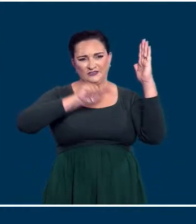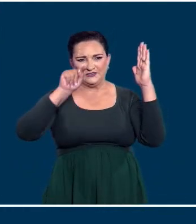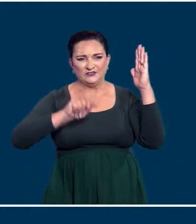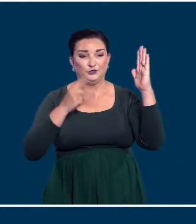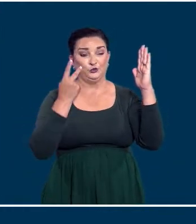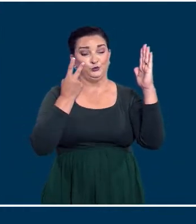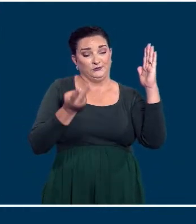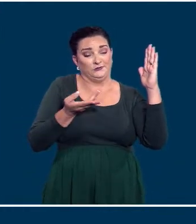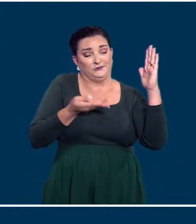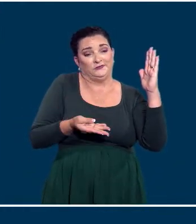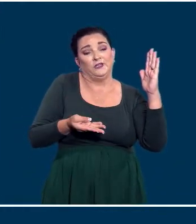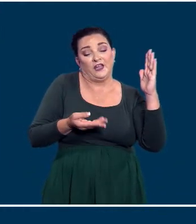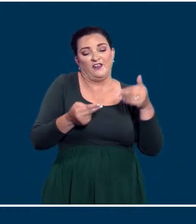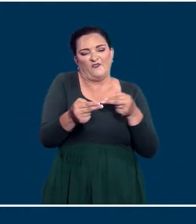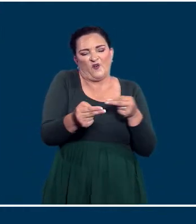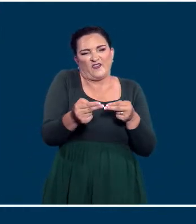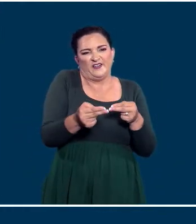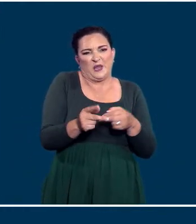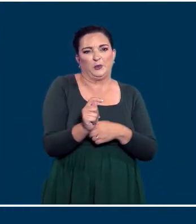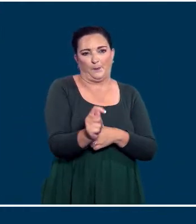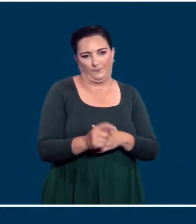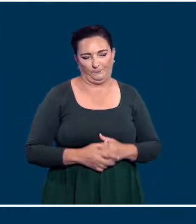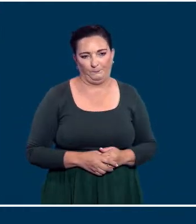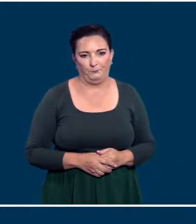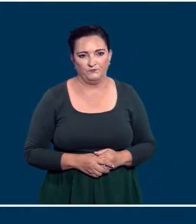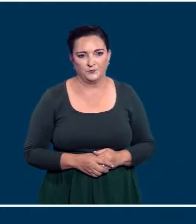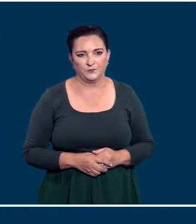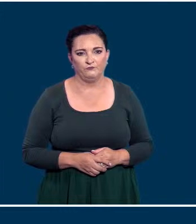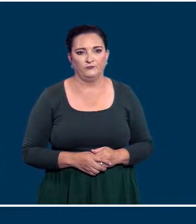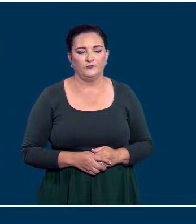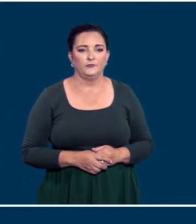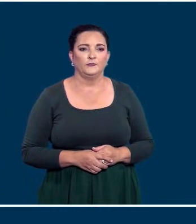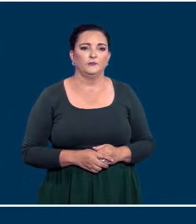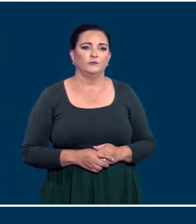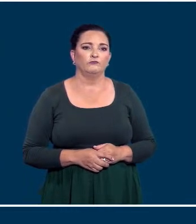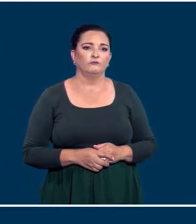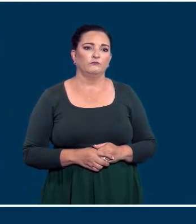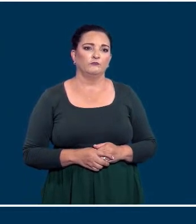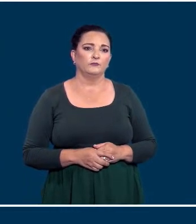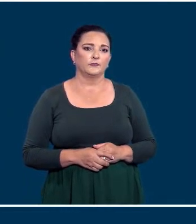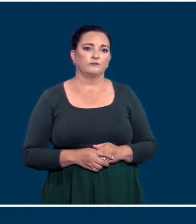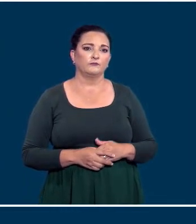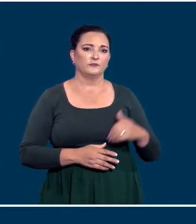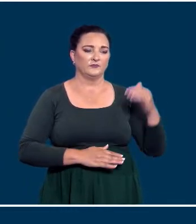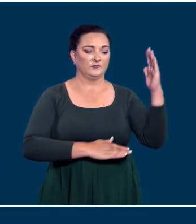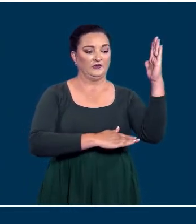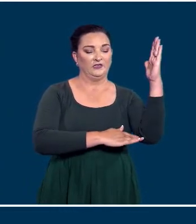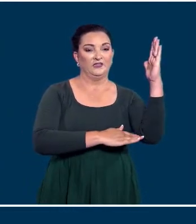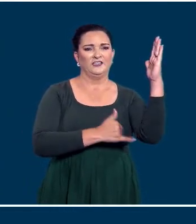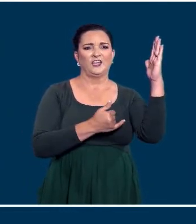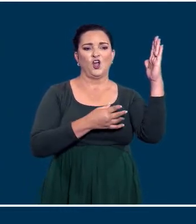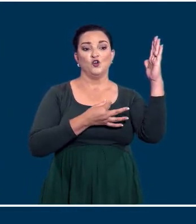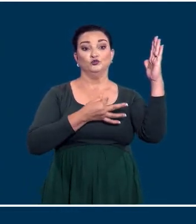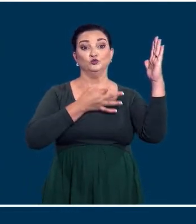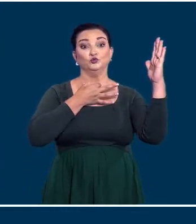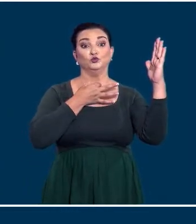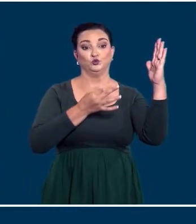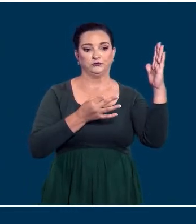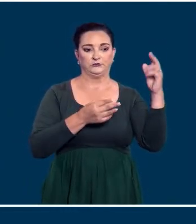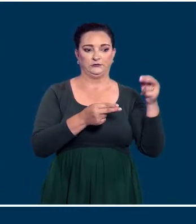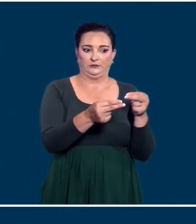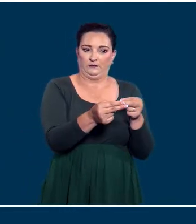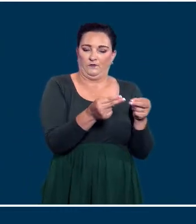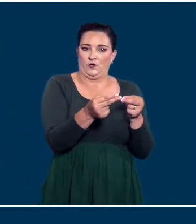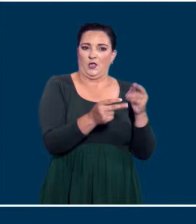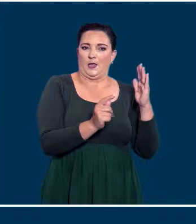not my last two slides. I have a few more to go. Market volatility continues to spill over into risk in the near term. So I showed